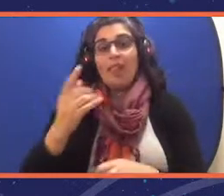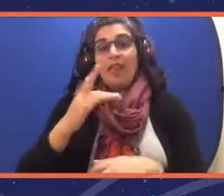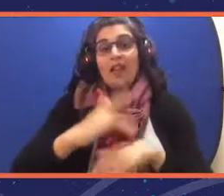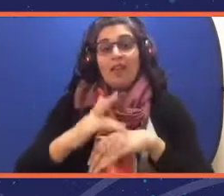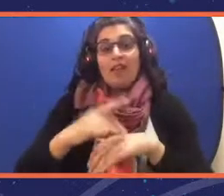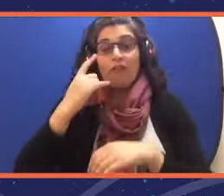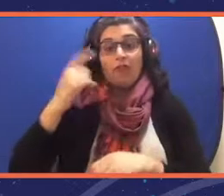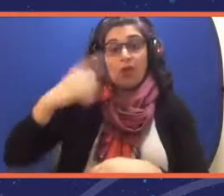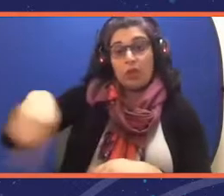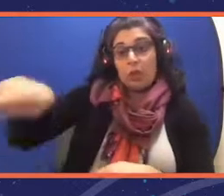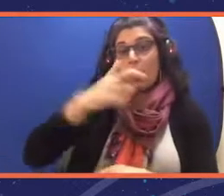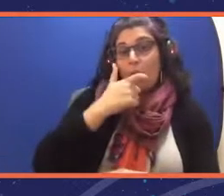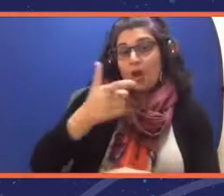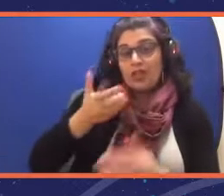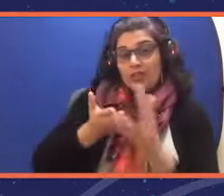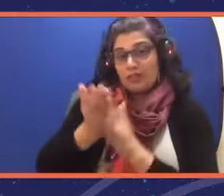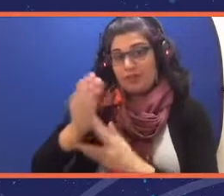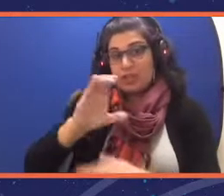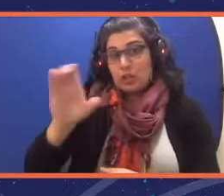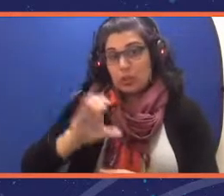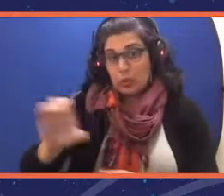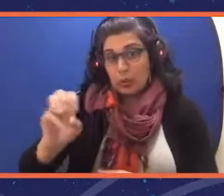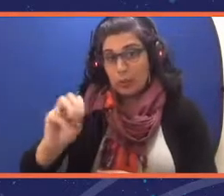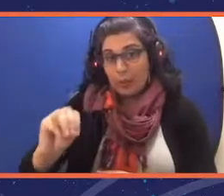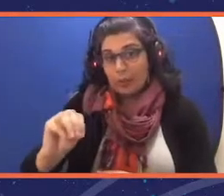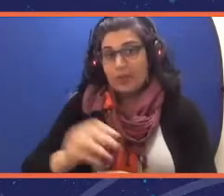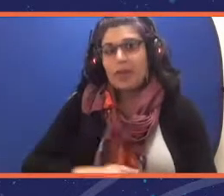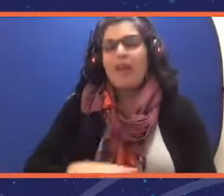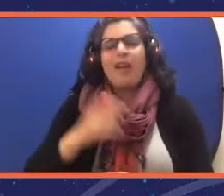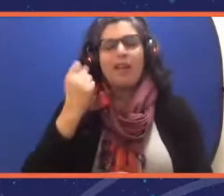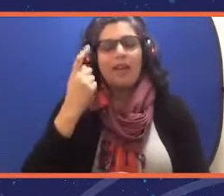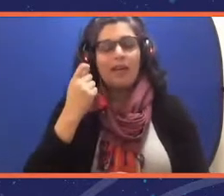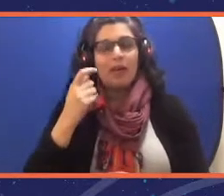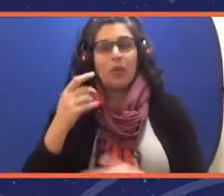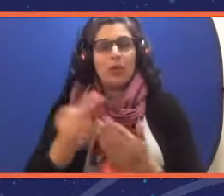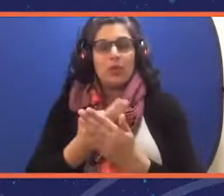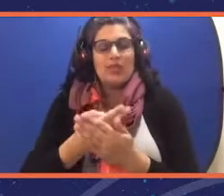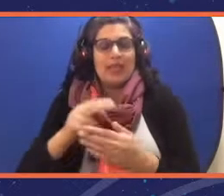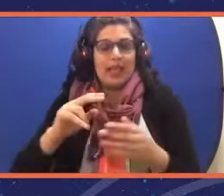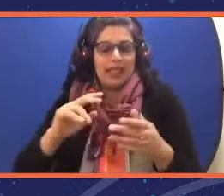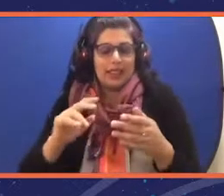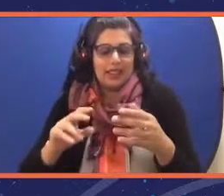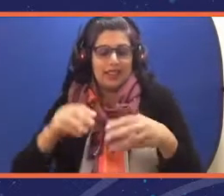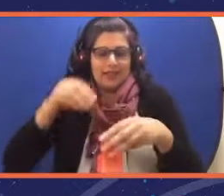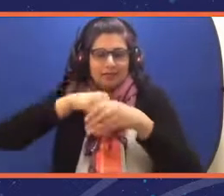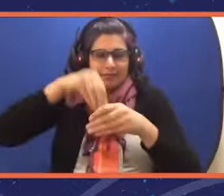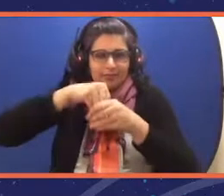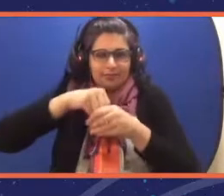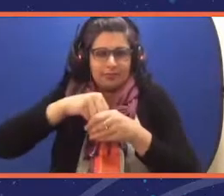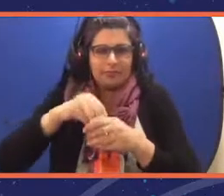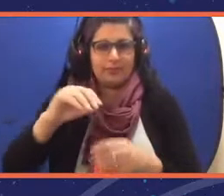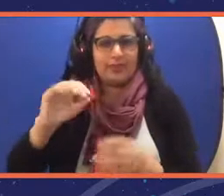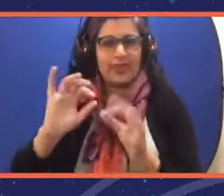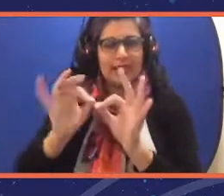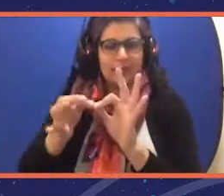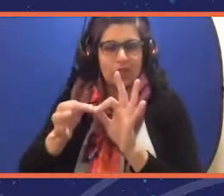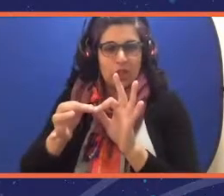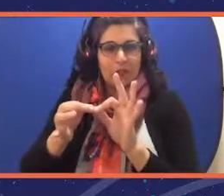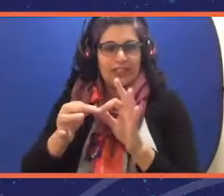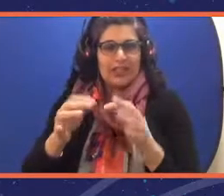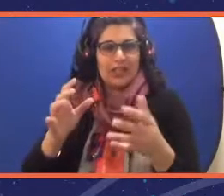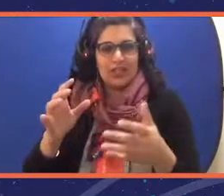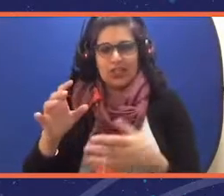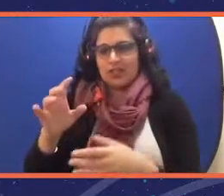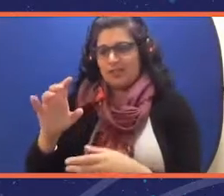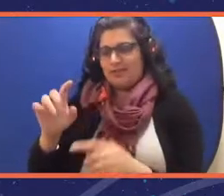those watching via Zoom. We are using the built-in interpretation feature here. So just click on the